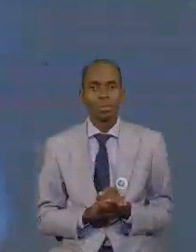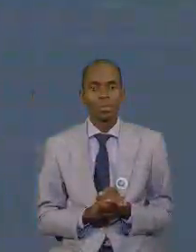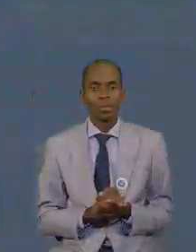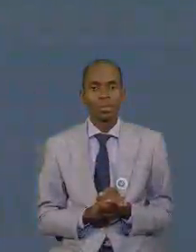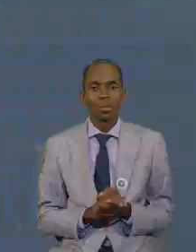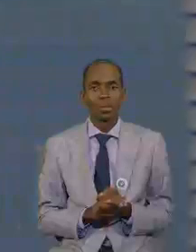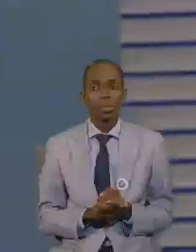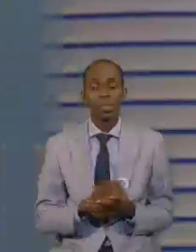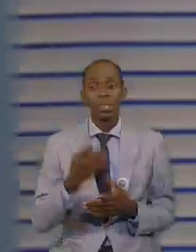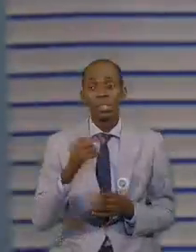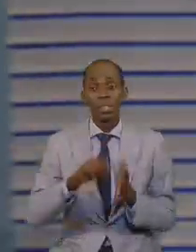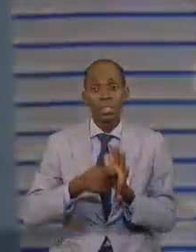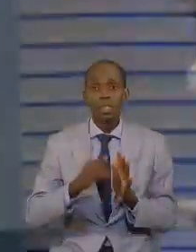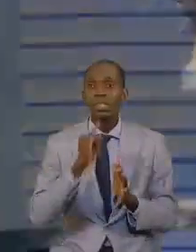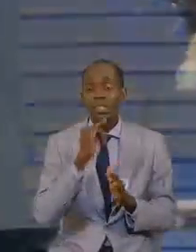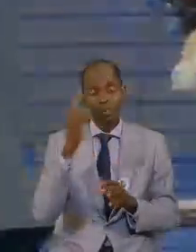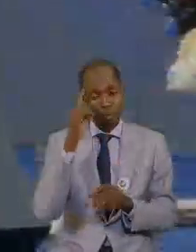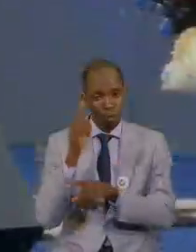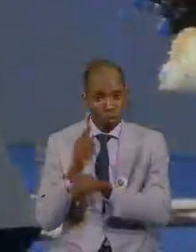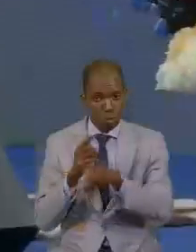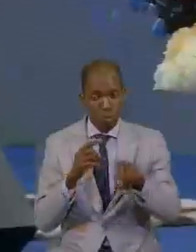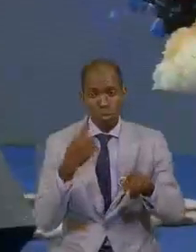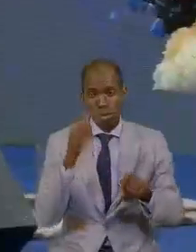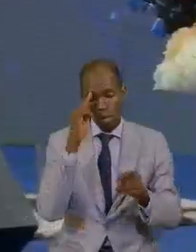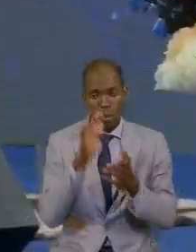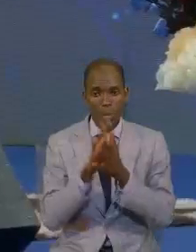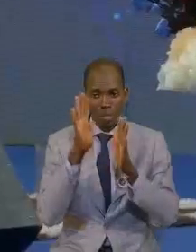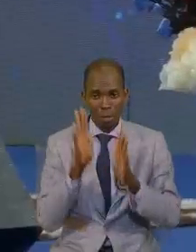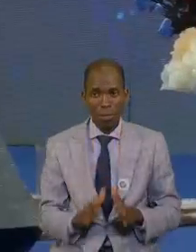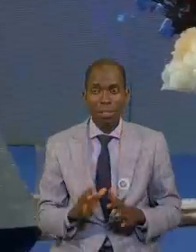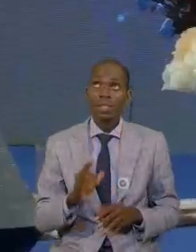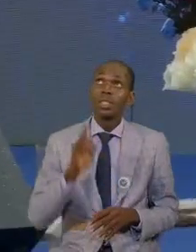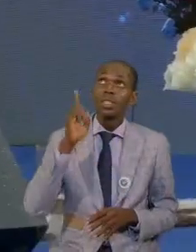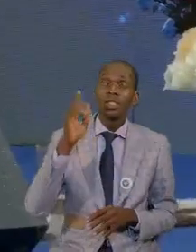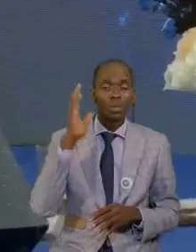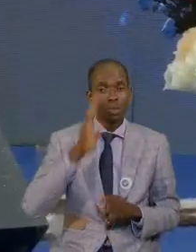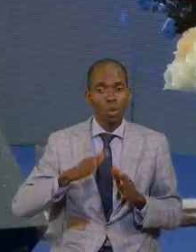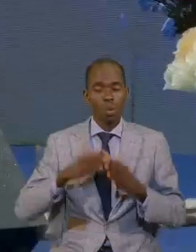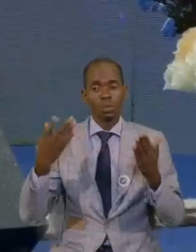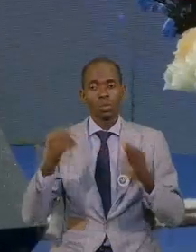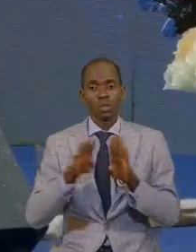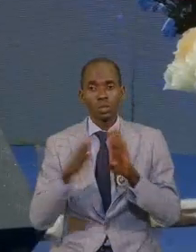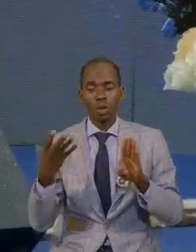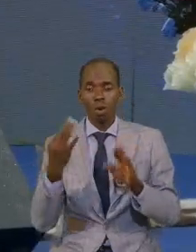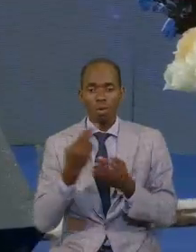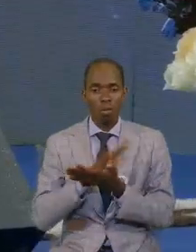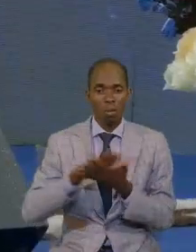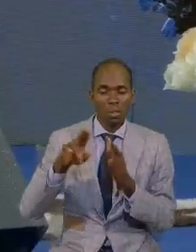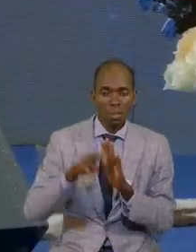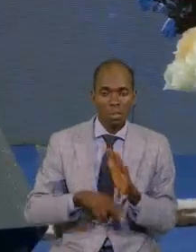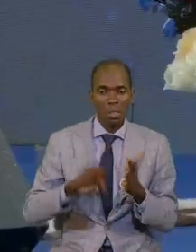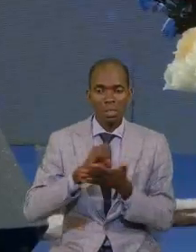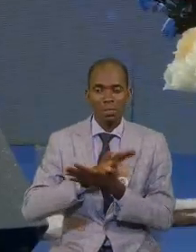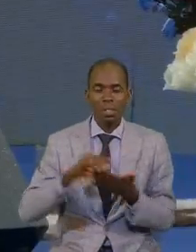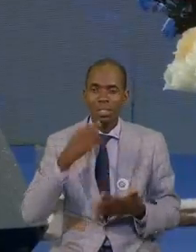The key is for you, the believer. He'll open the door of holiness and the door of sanctification. He'll say, come